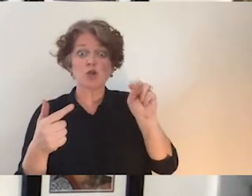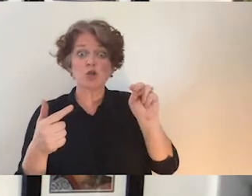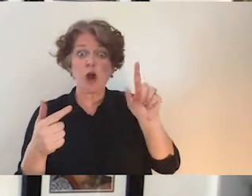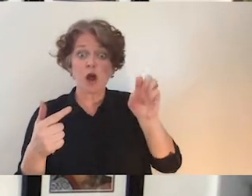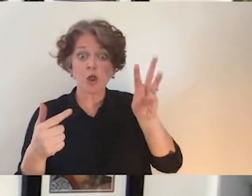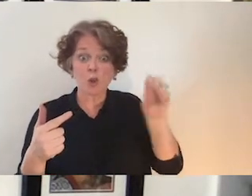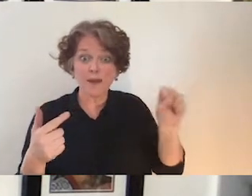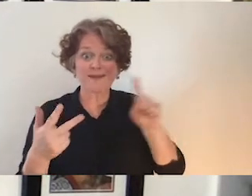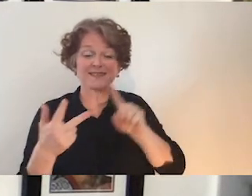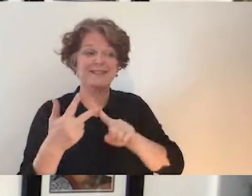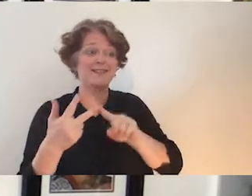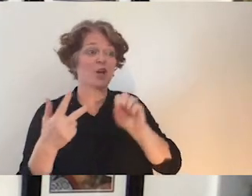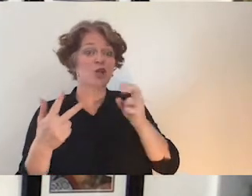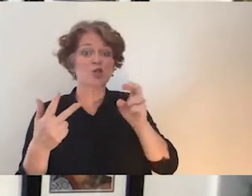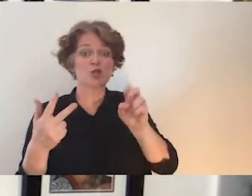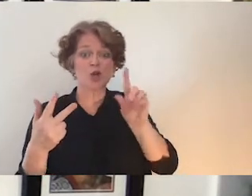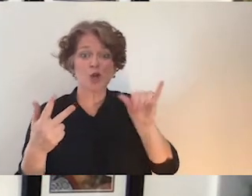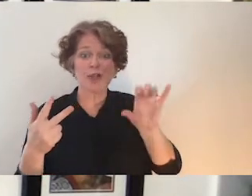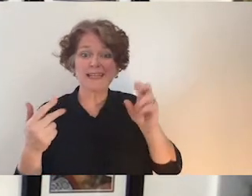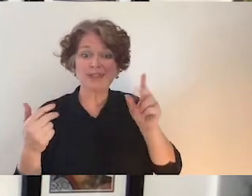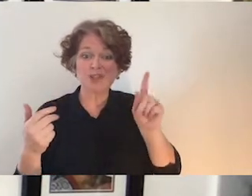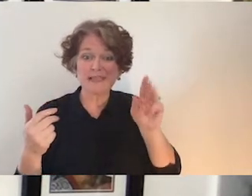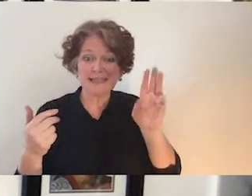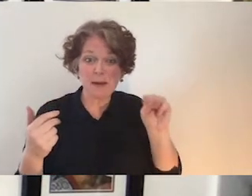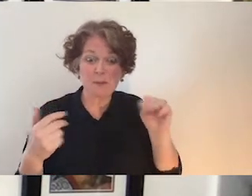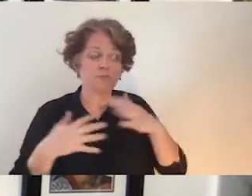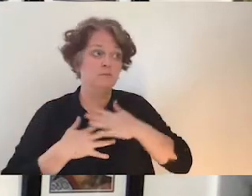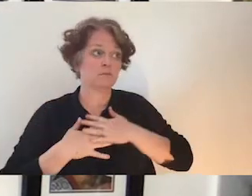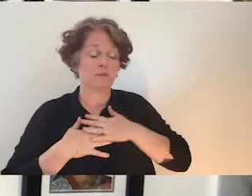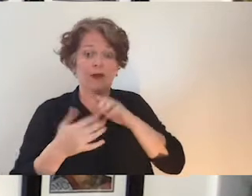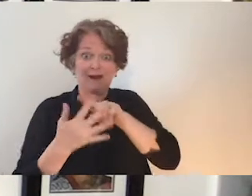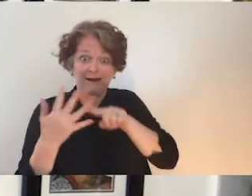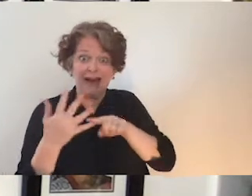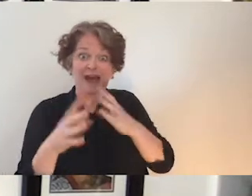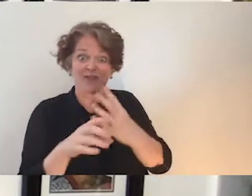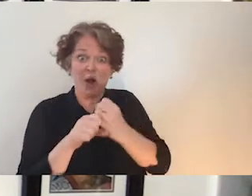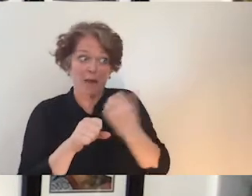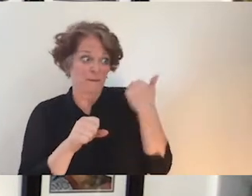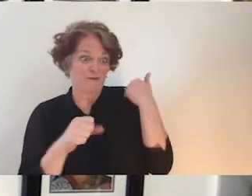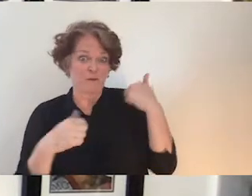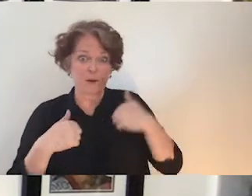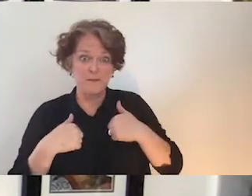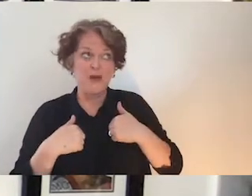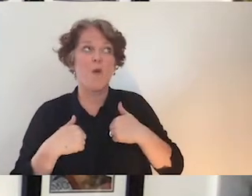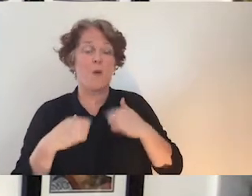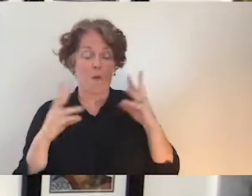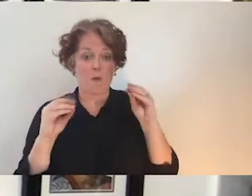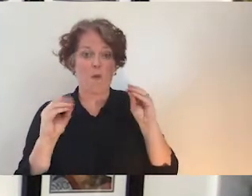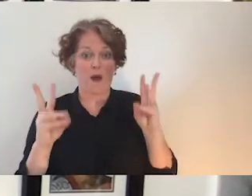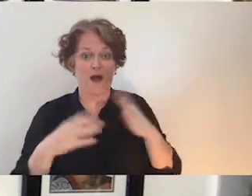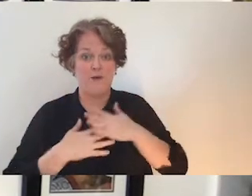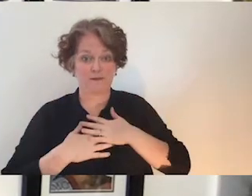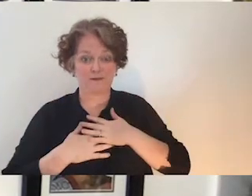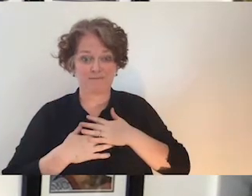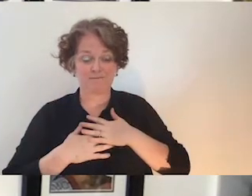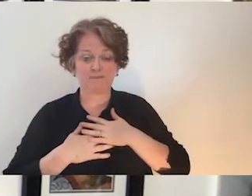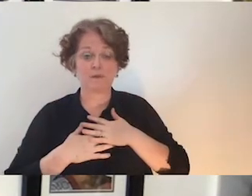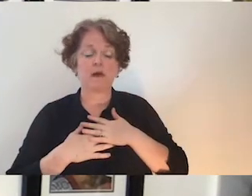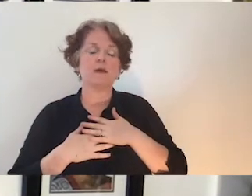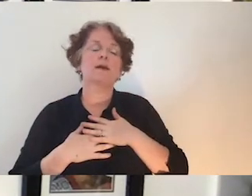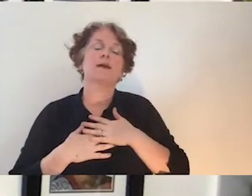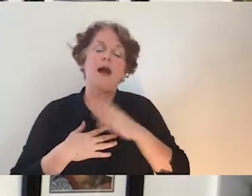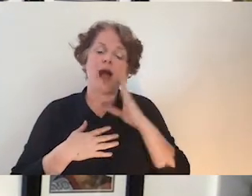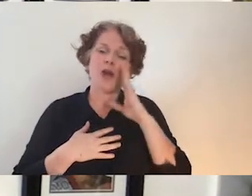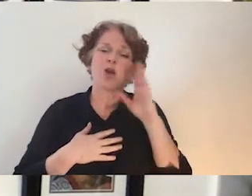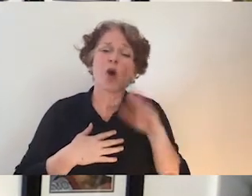John Lewis, Kenneth Clark, and Shirley Chisholm, means more to me than words can adequately express. I